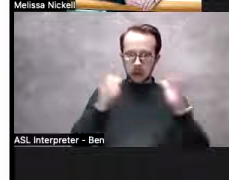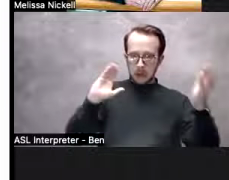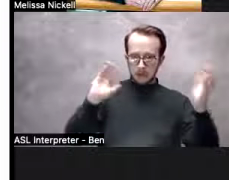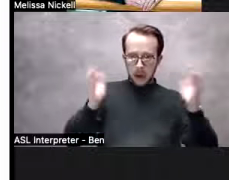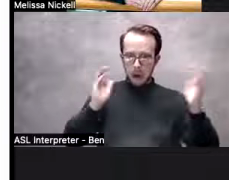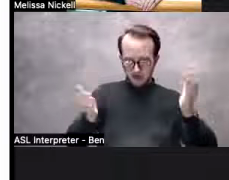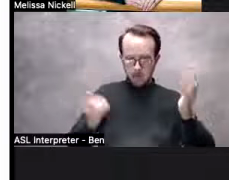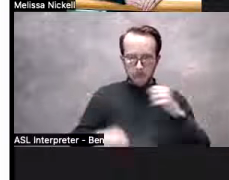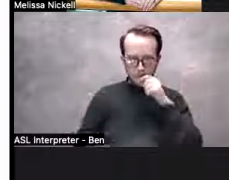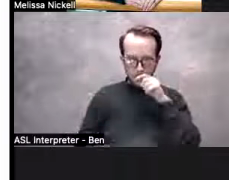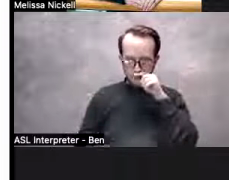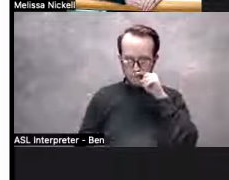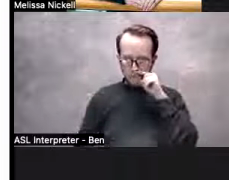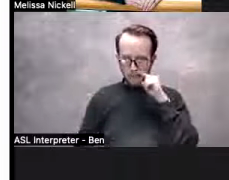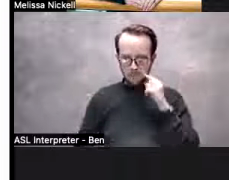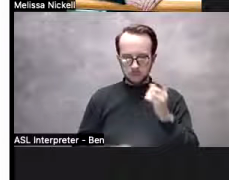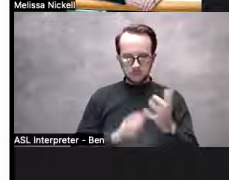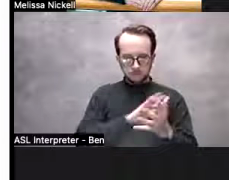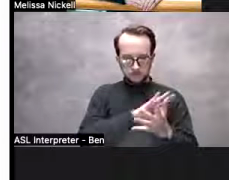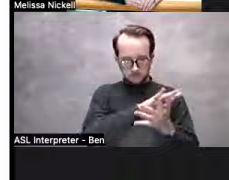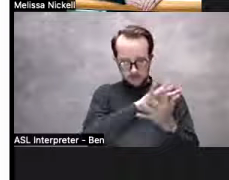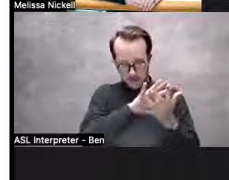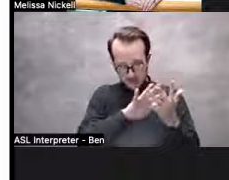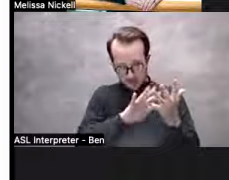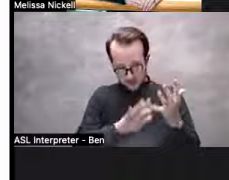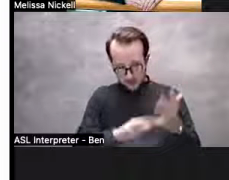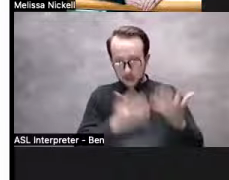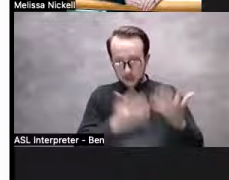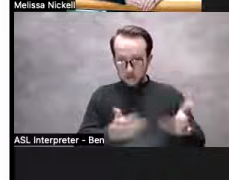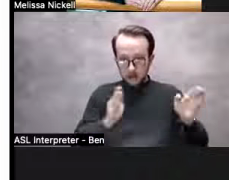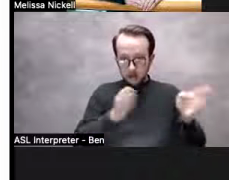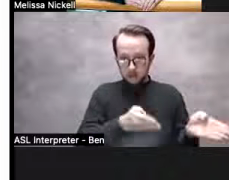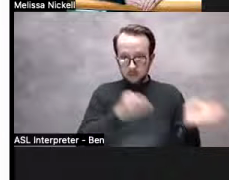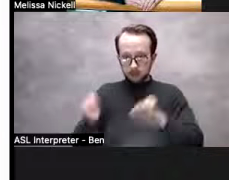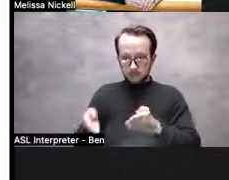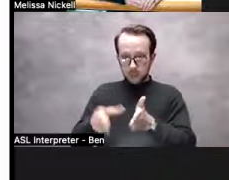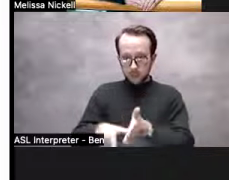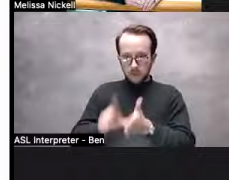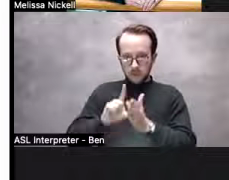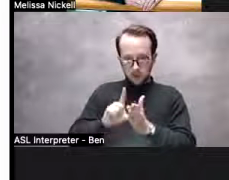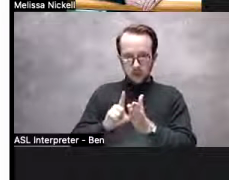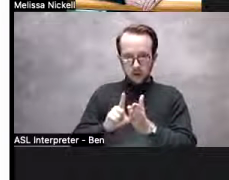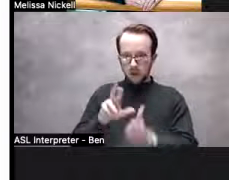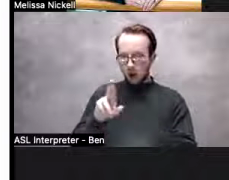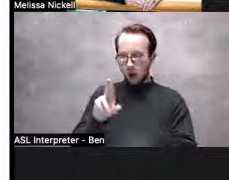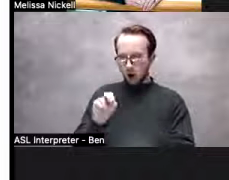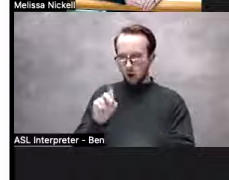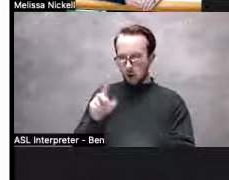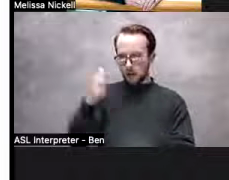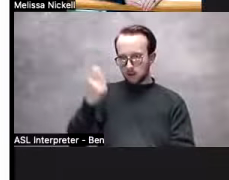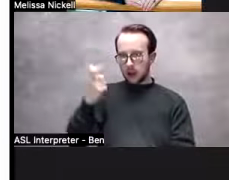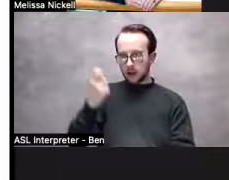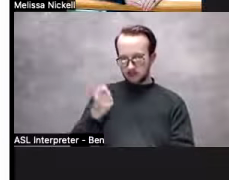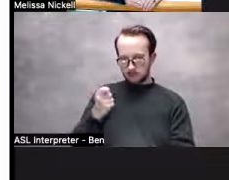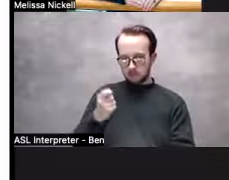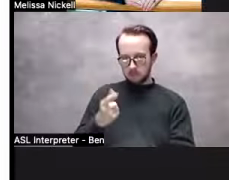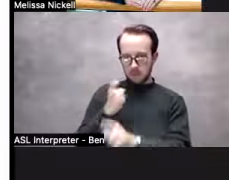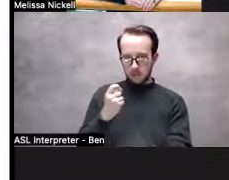And then after we got through with all the established investigators, we reviewed the the R01 grants from